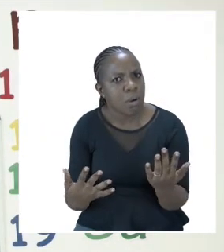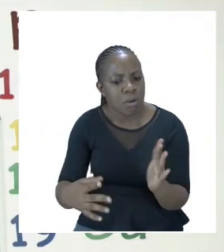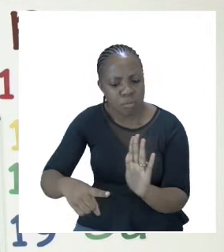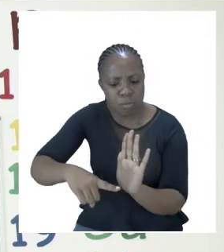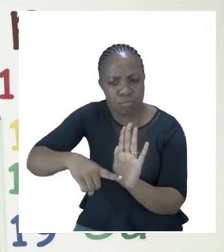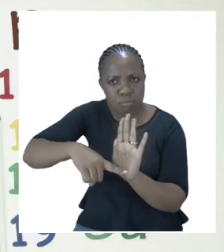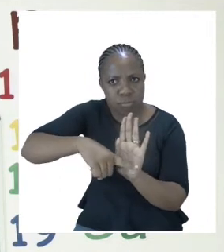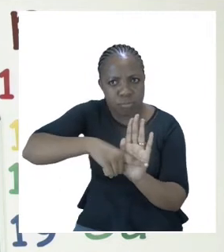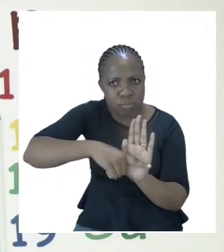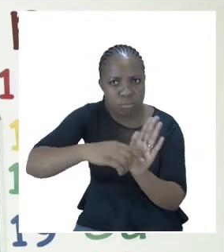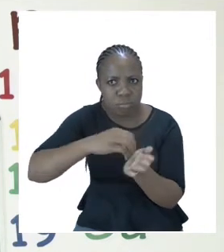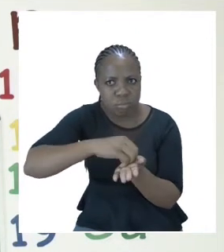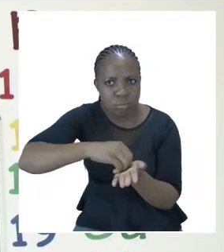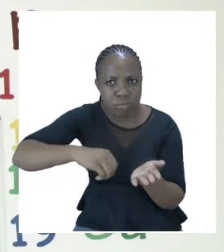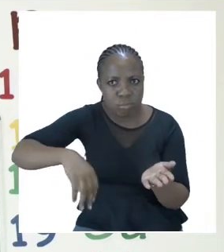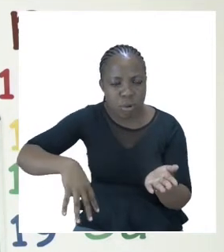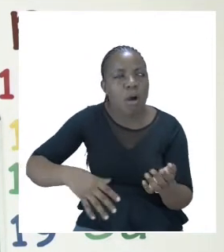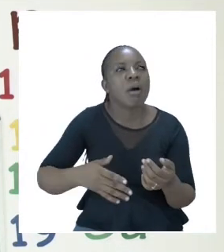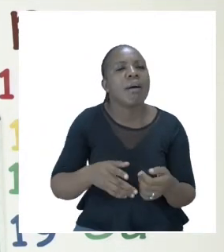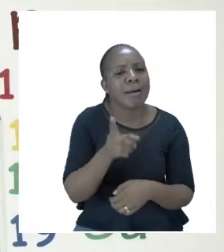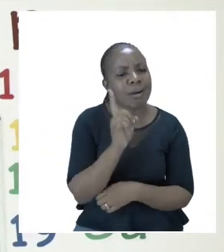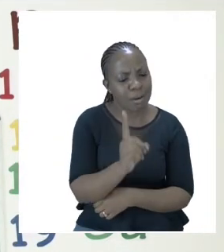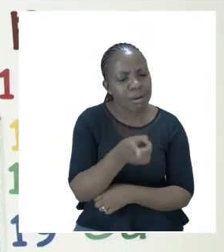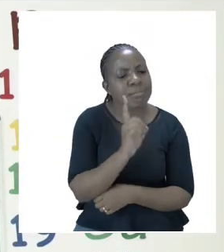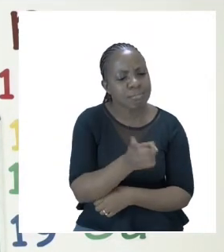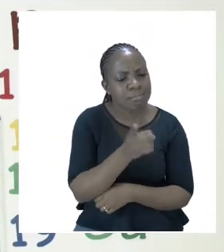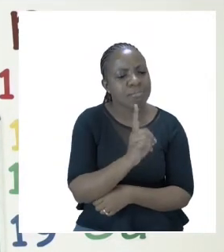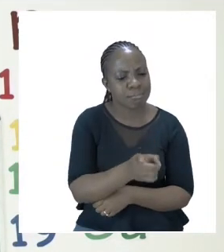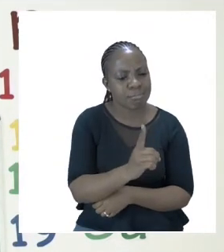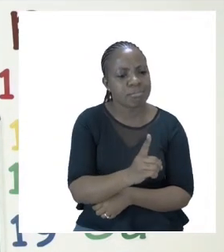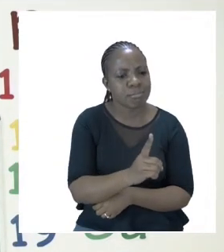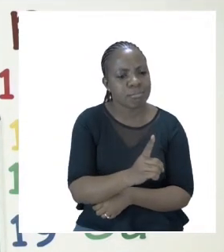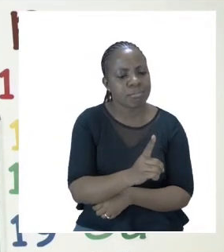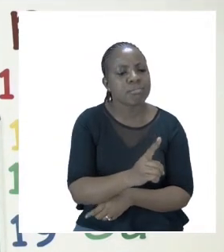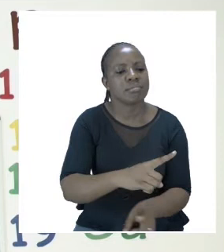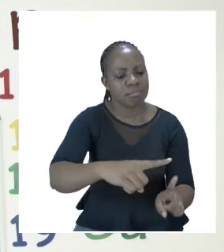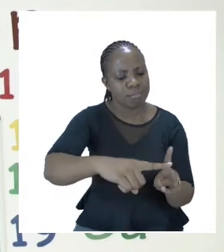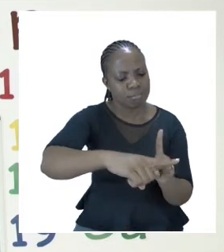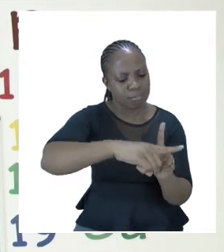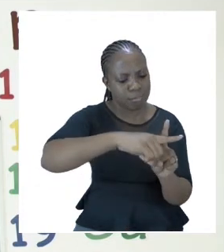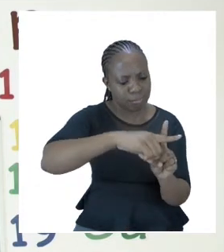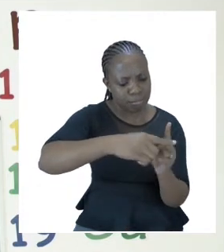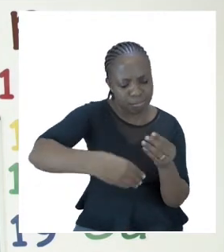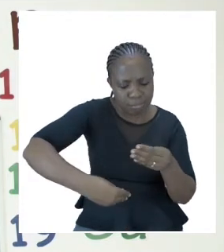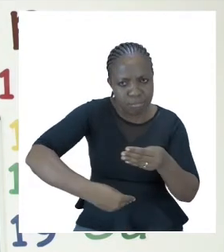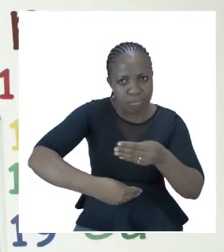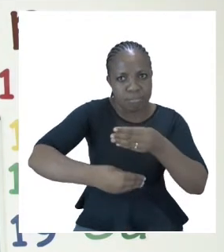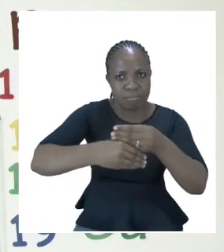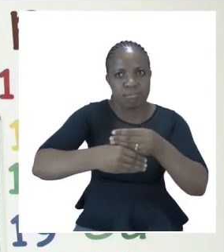Well, we are adding, meaning putting the balls all together. So we can